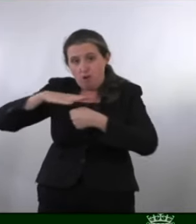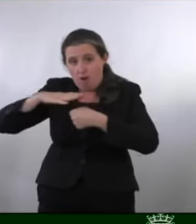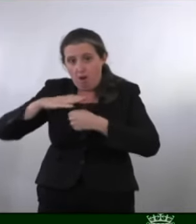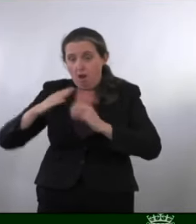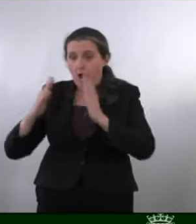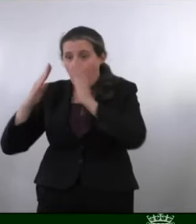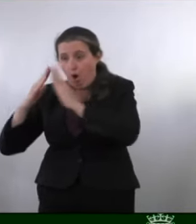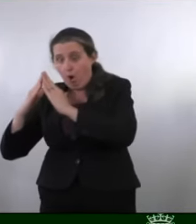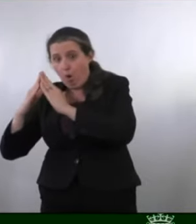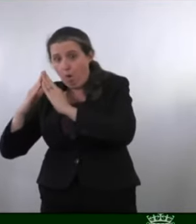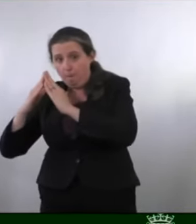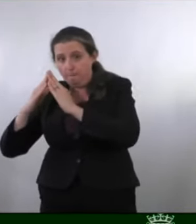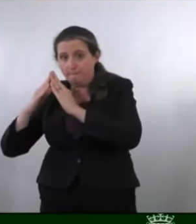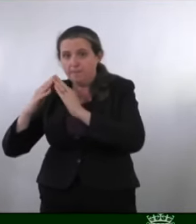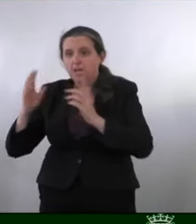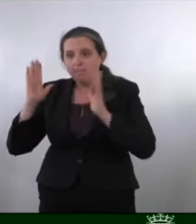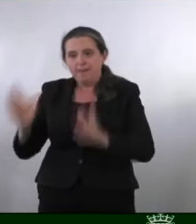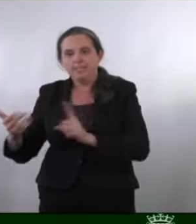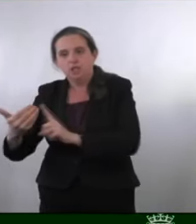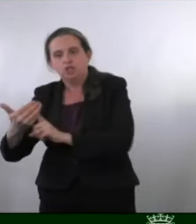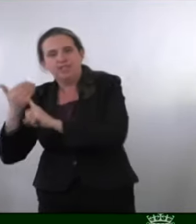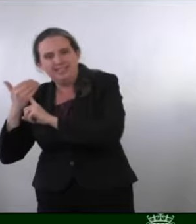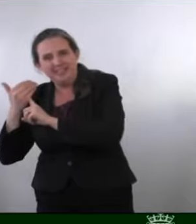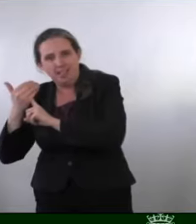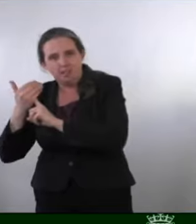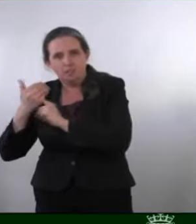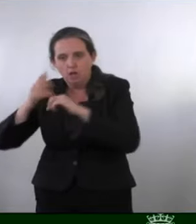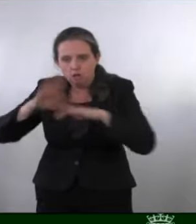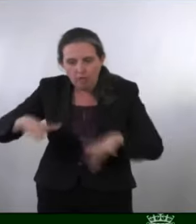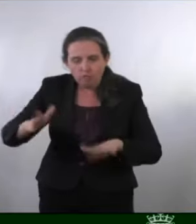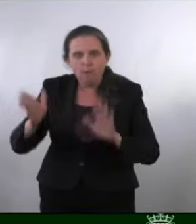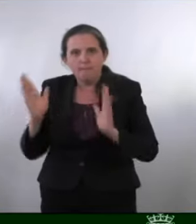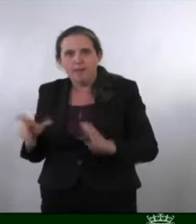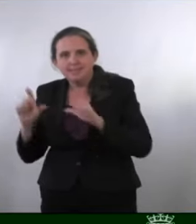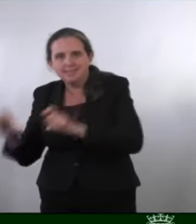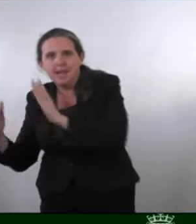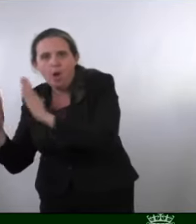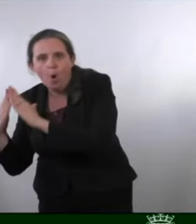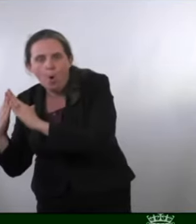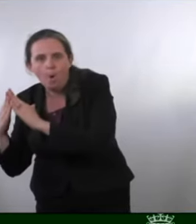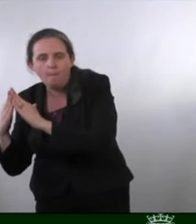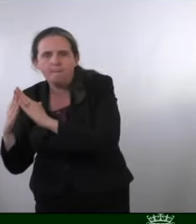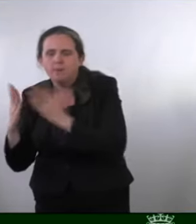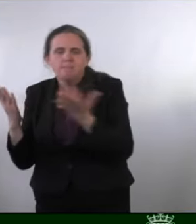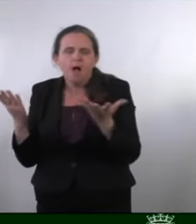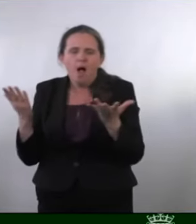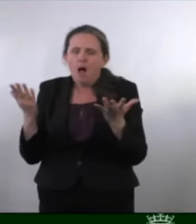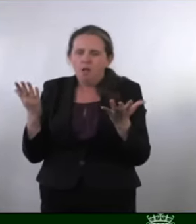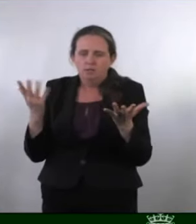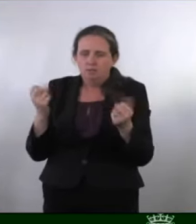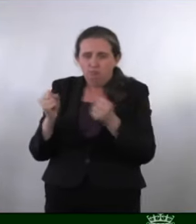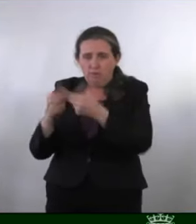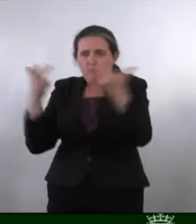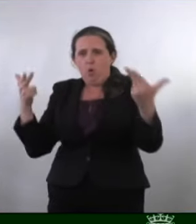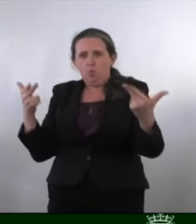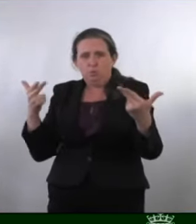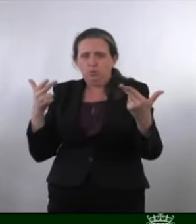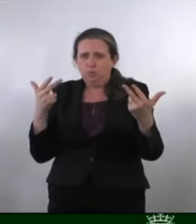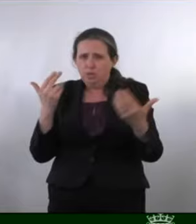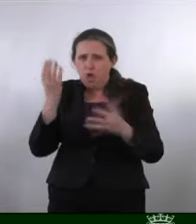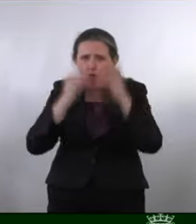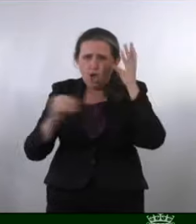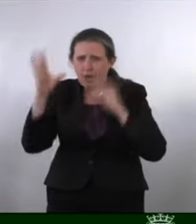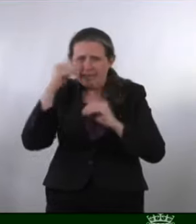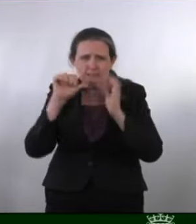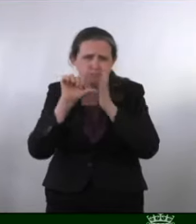result, as they do their very best to keep their families safe, and some are even considering homeschooling, despite the fact their children love their schools.